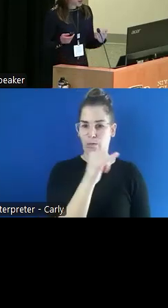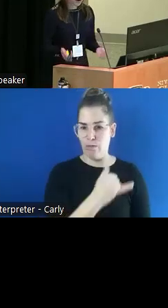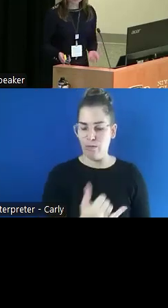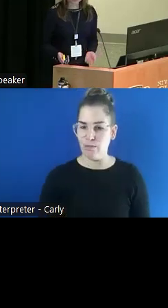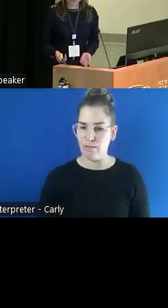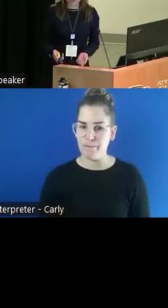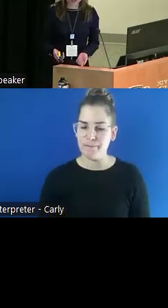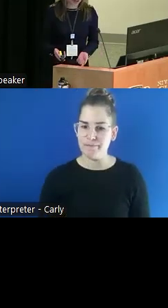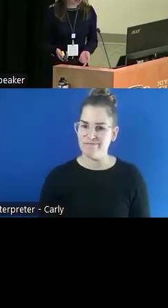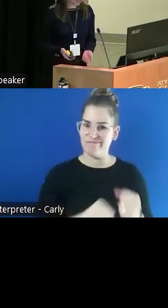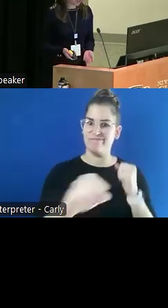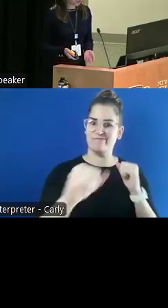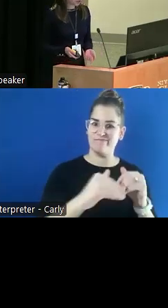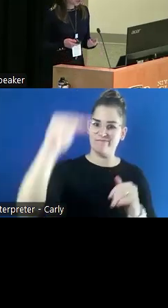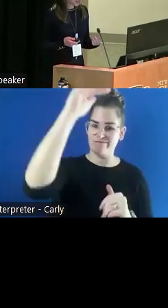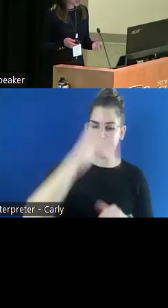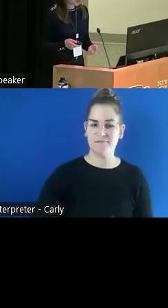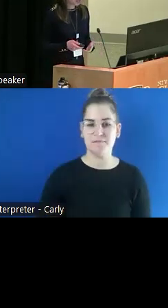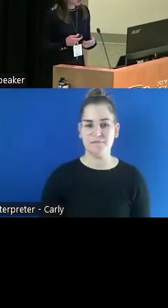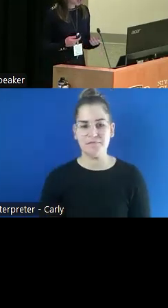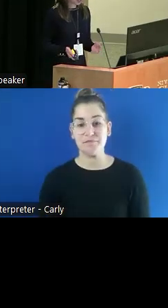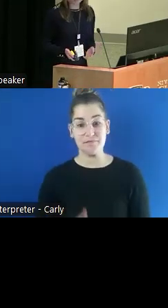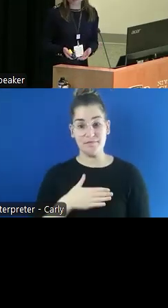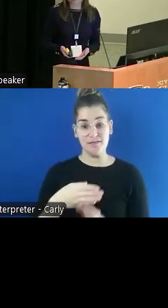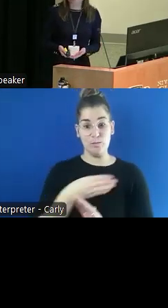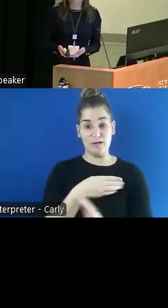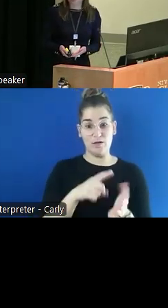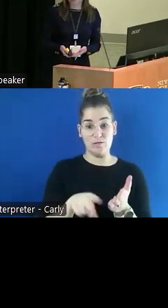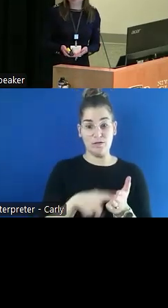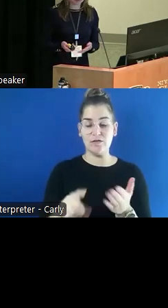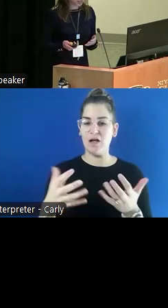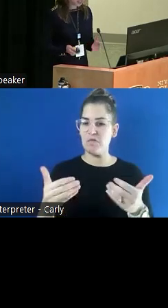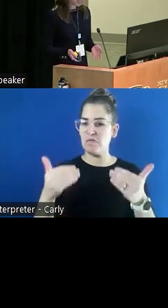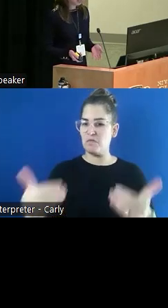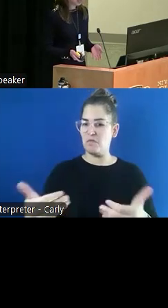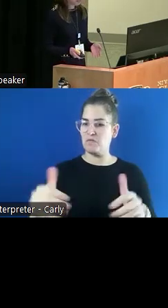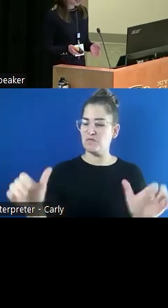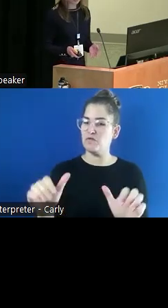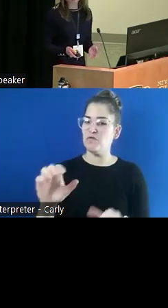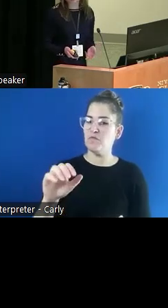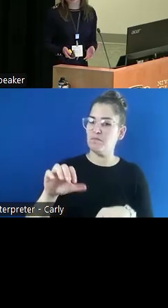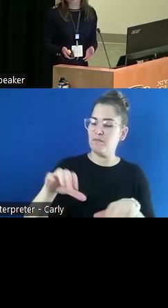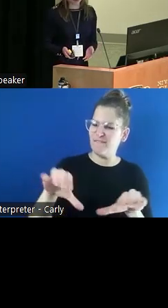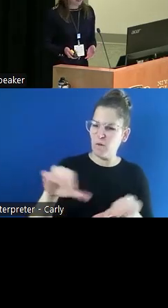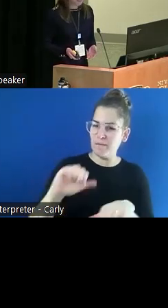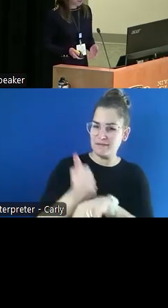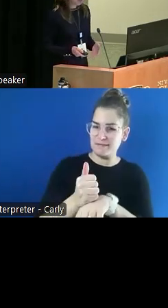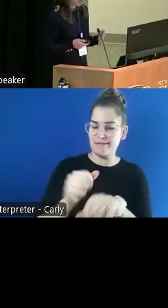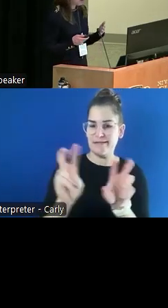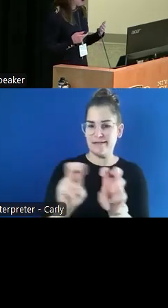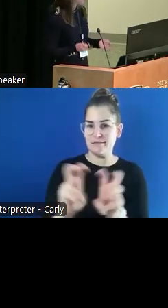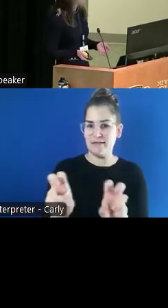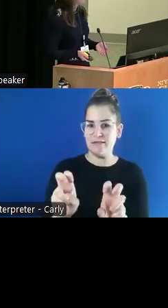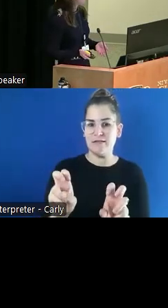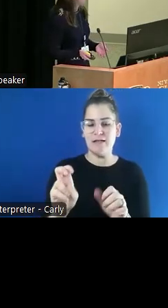So my prior research sought to develop an objective performance-based assessment to better understand